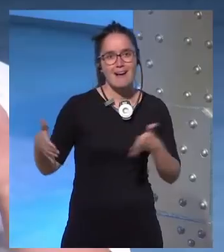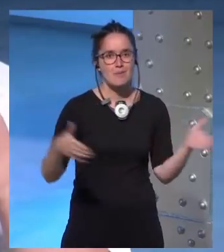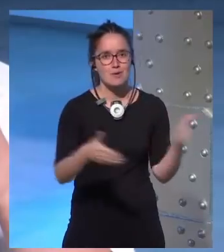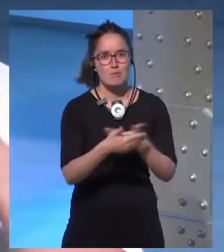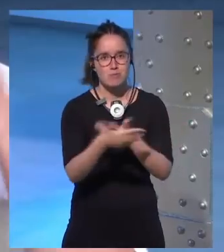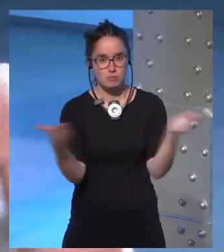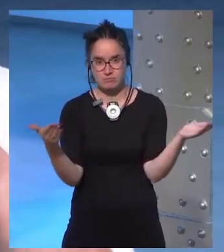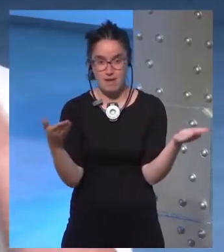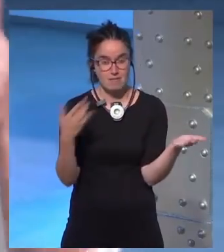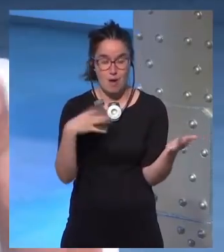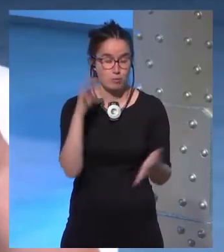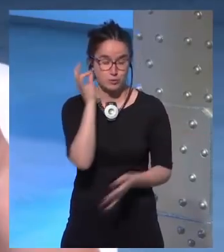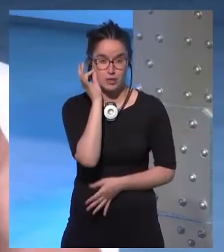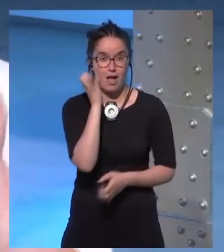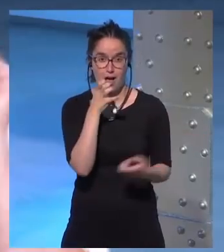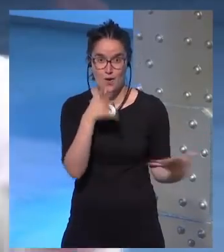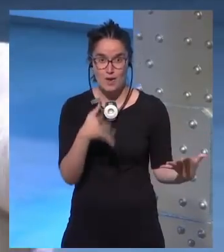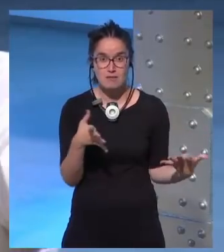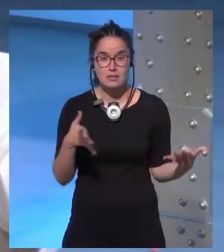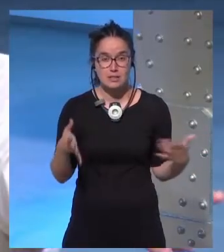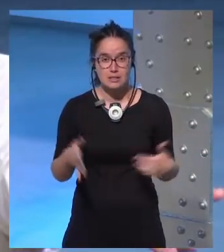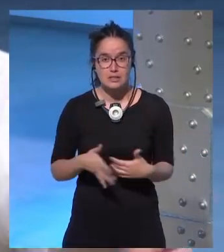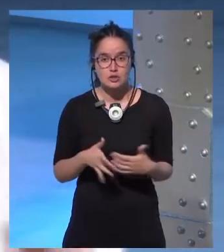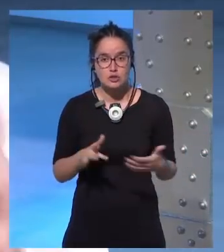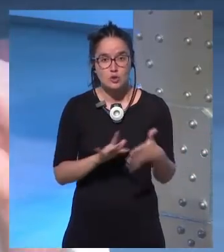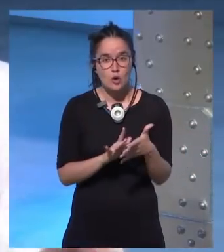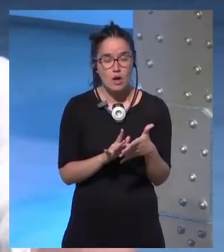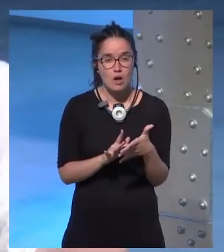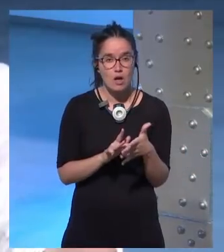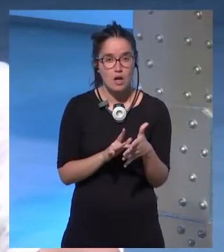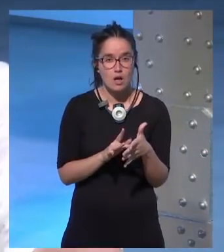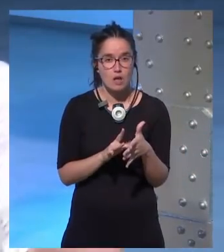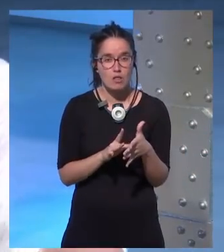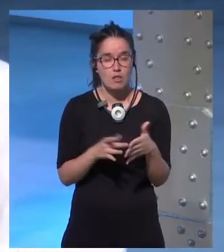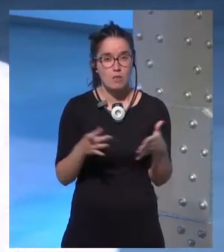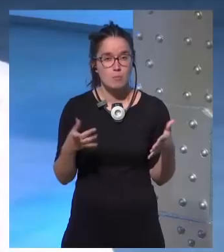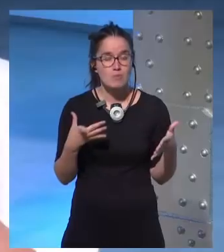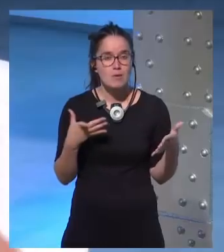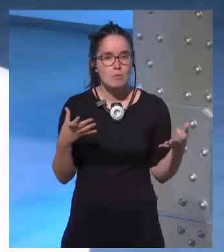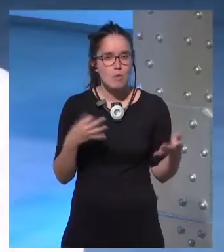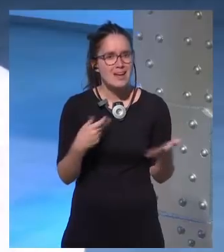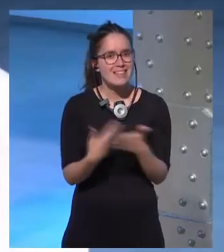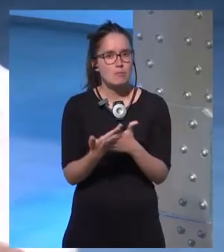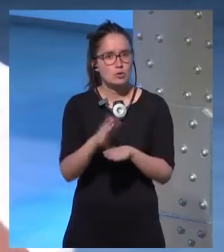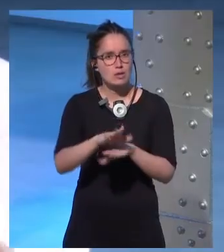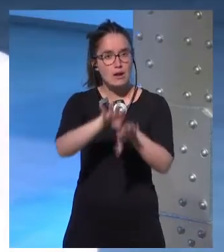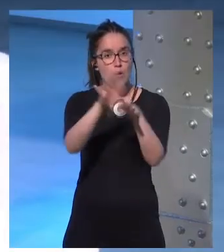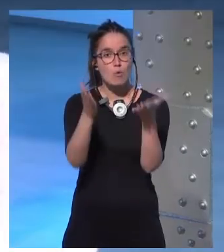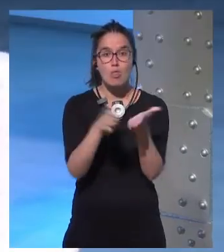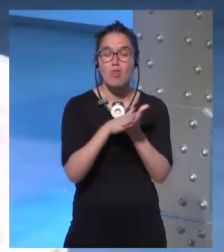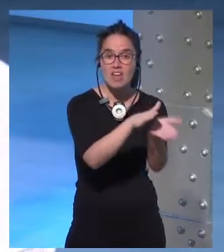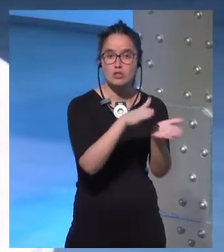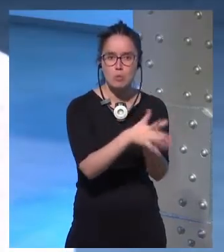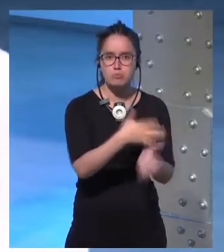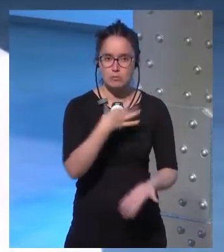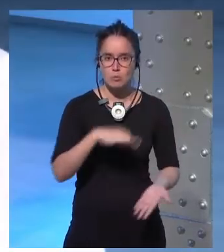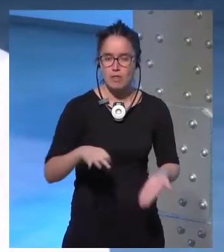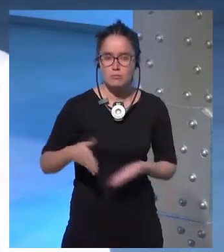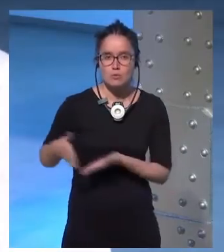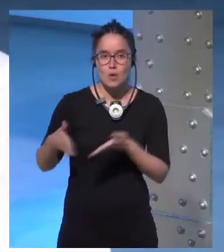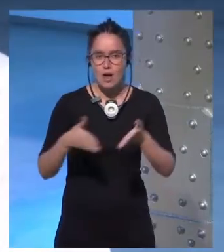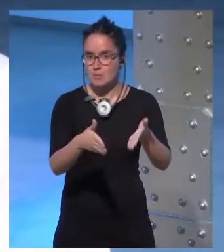of pushing the line, especially in publishing. You have to have something to point to and say, well, this did really well. Why can't we take a risk on this book too? So.